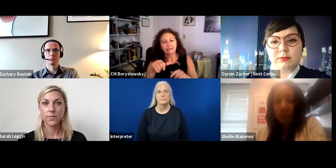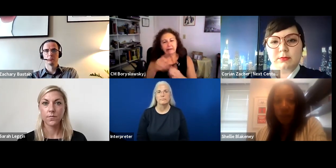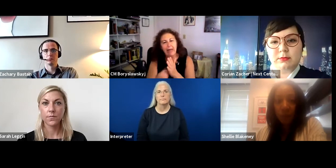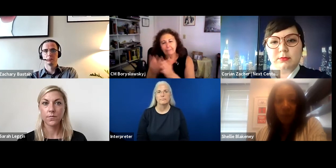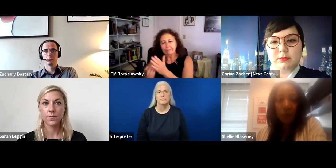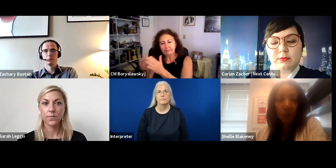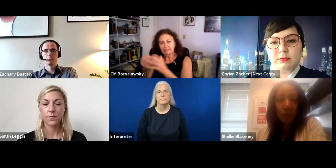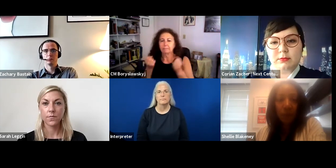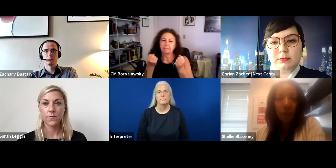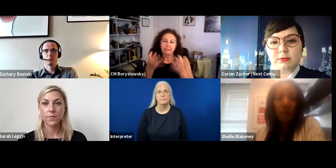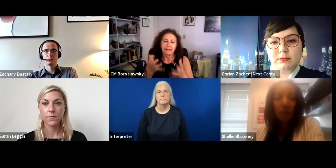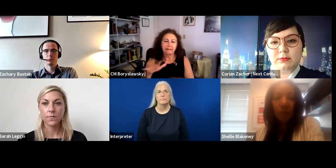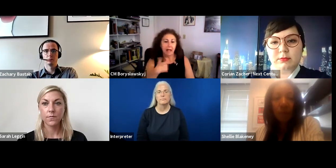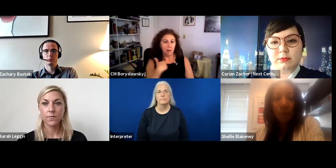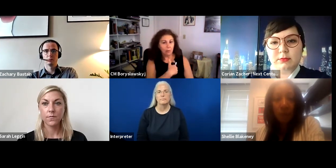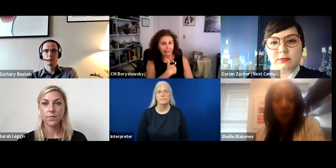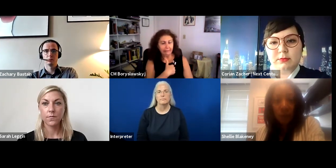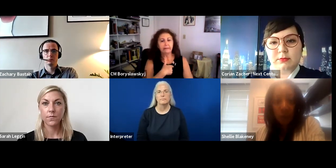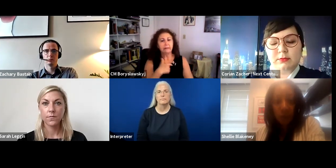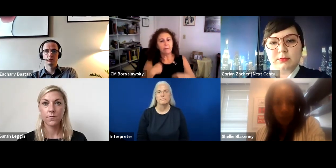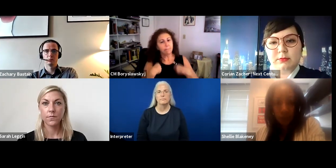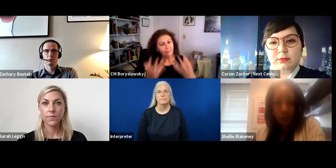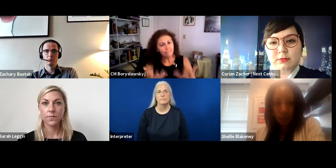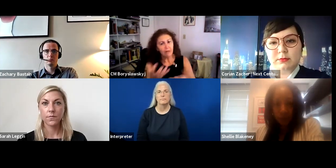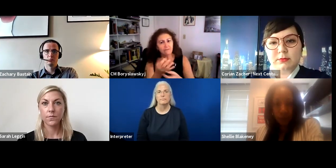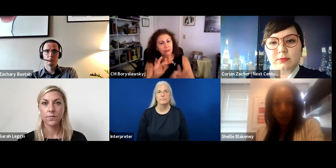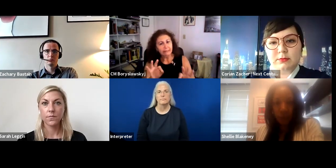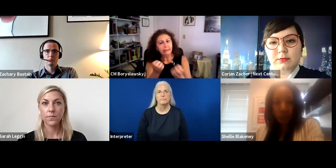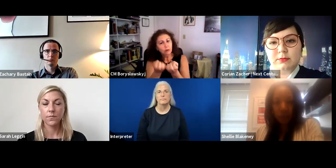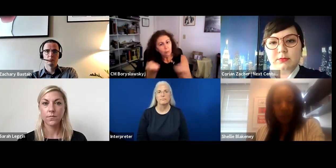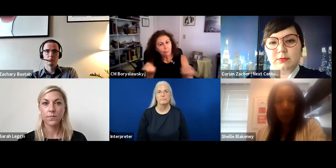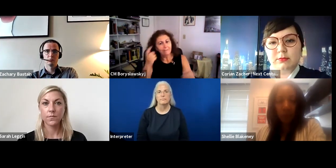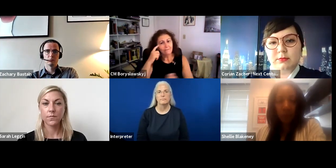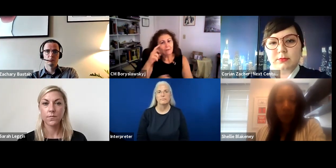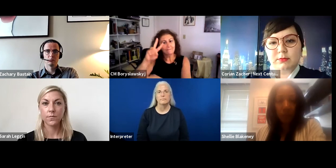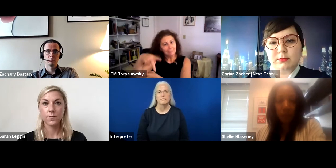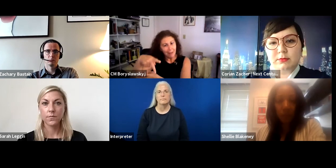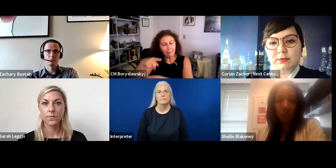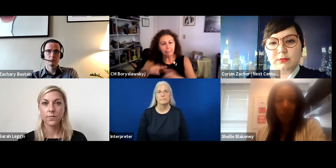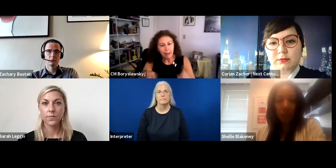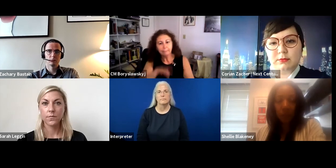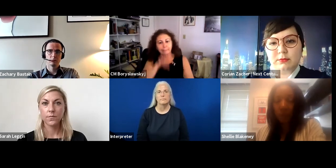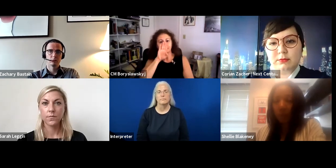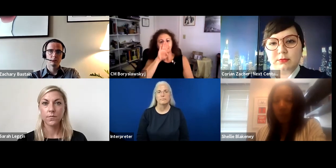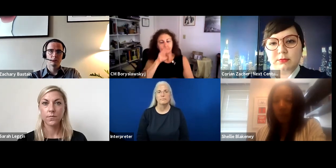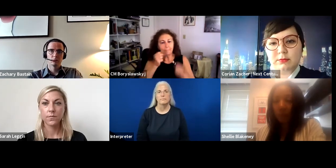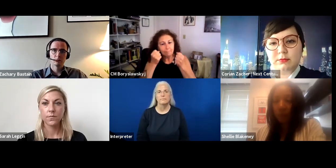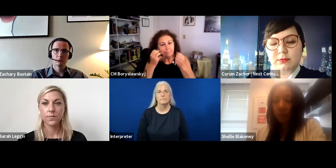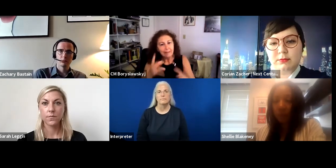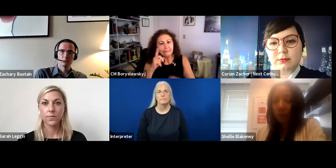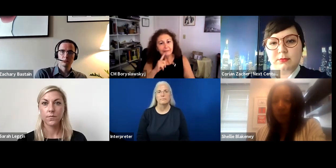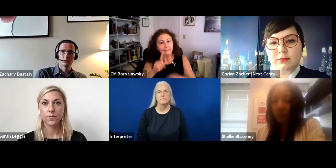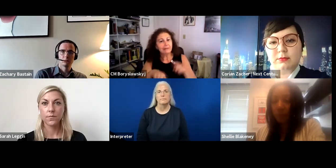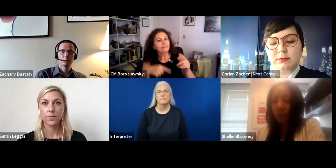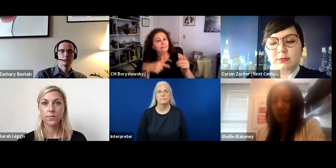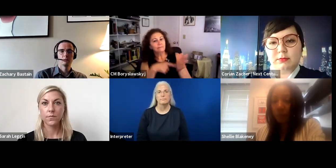pros and cons, but I think that is just, we got to think about the discrepancies that come with that, because if we provide free equipment,